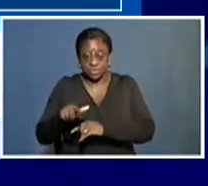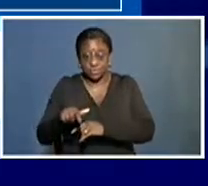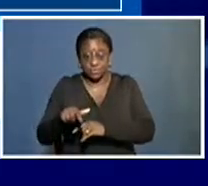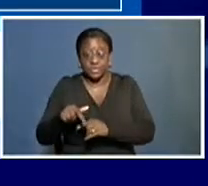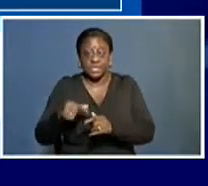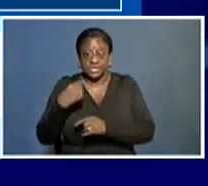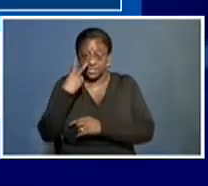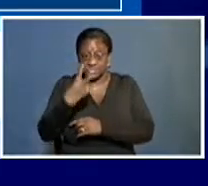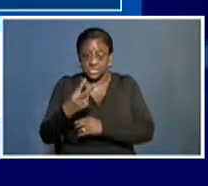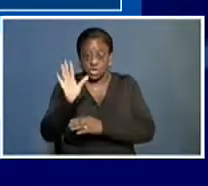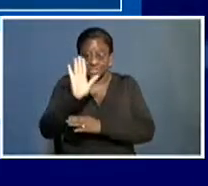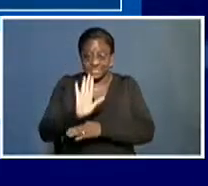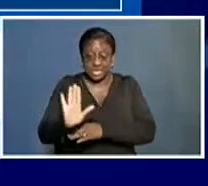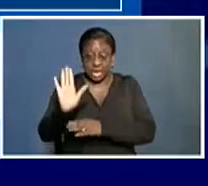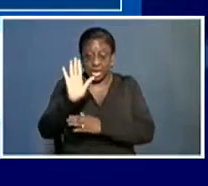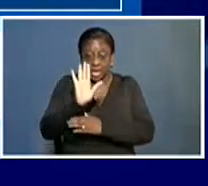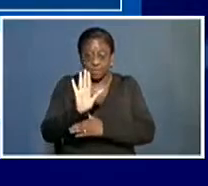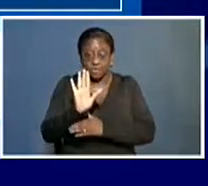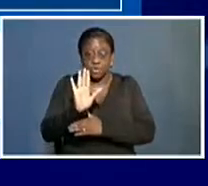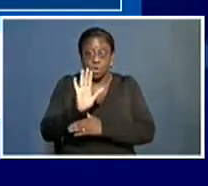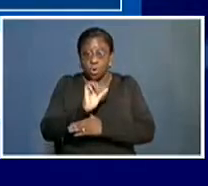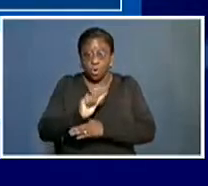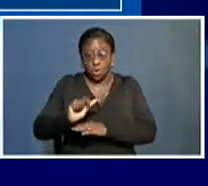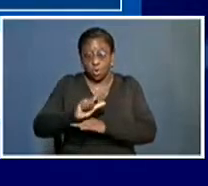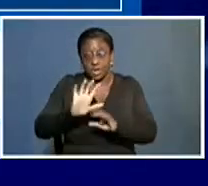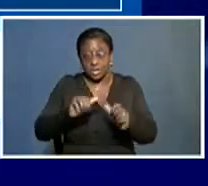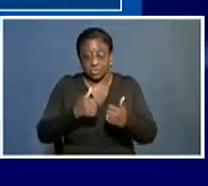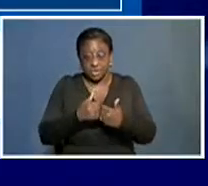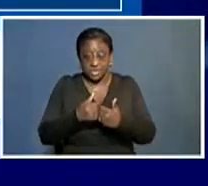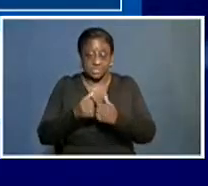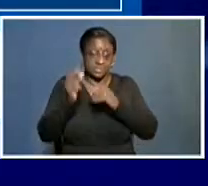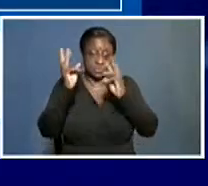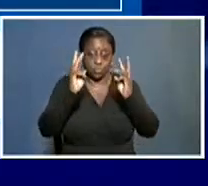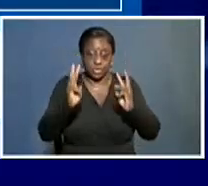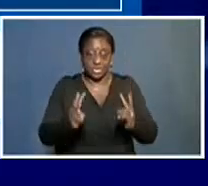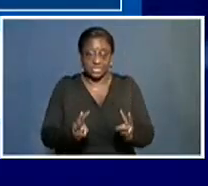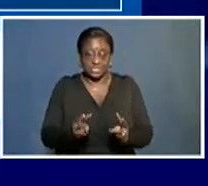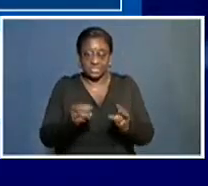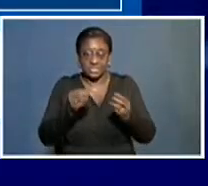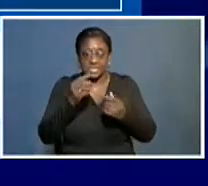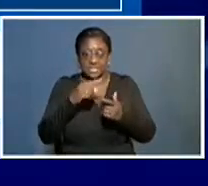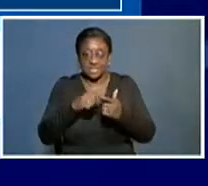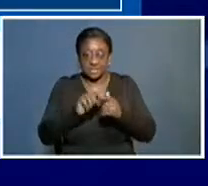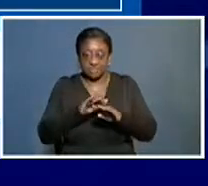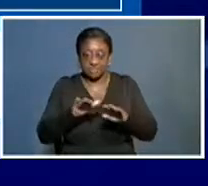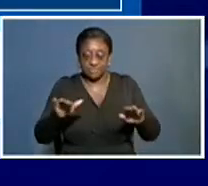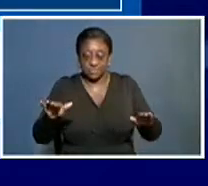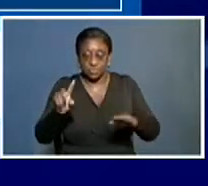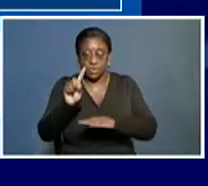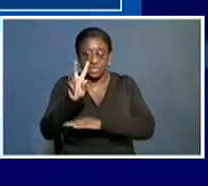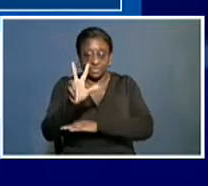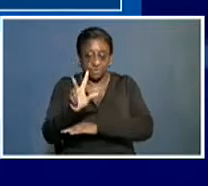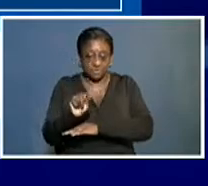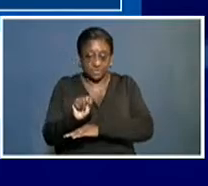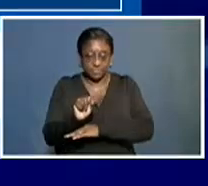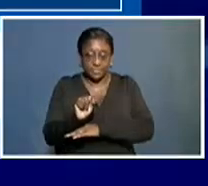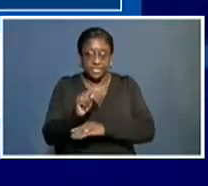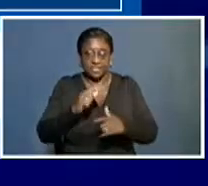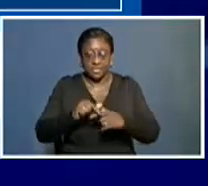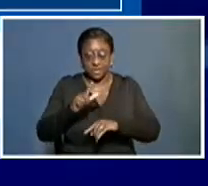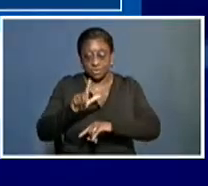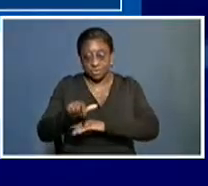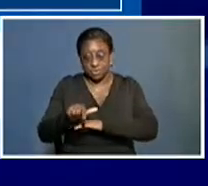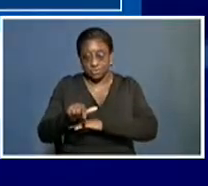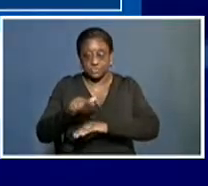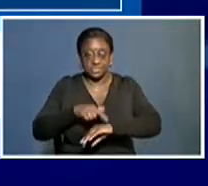And then on Sunday, for all areas, the winds fall off light and variable. We're going to have those flat seas returning 1 to 3 feet. Low tide